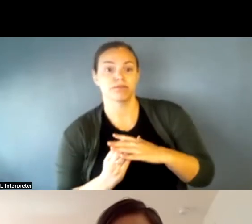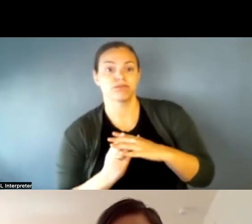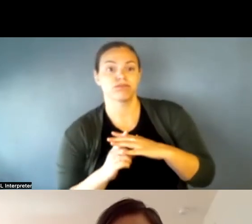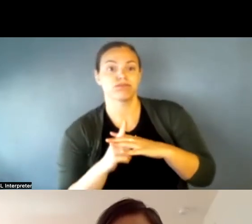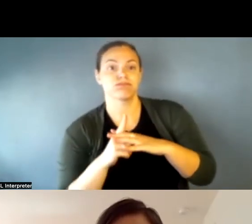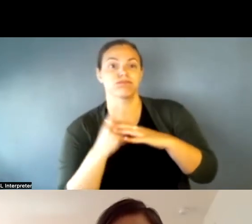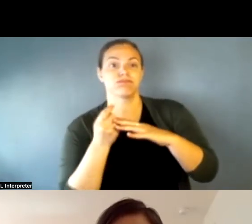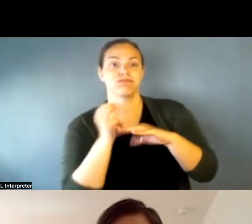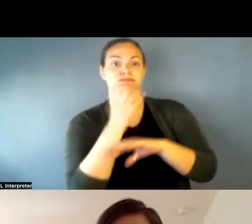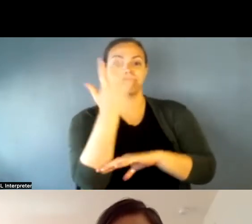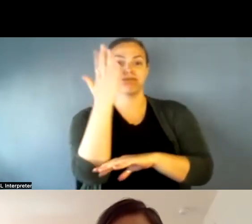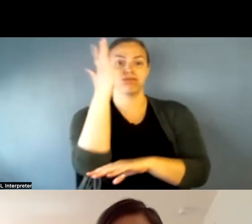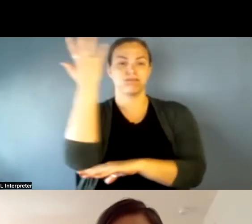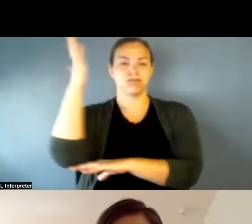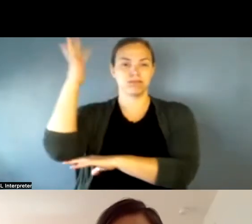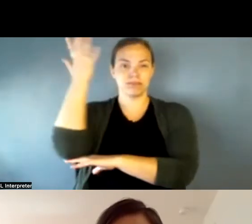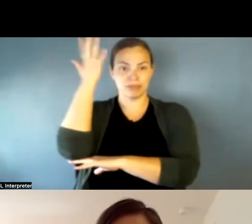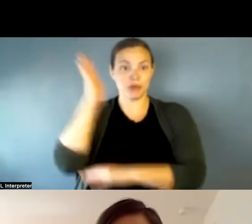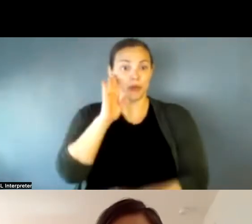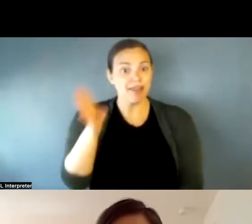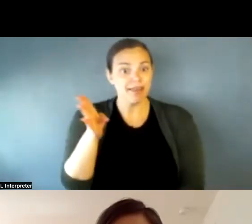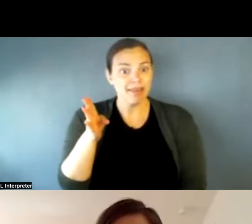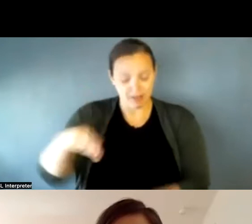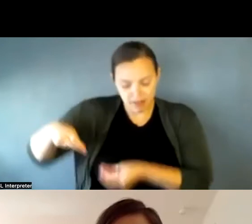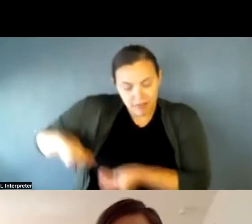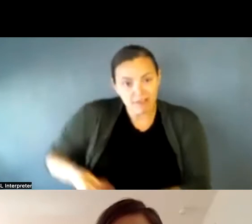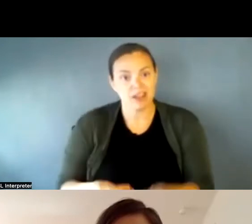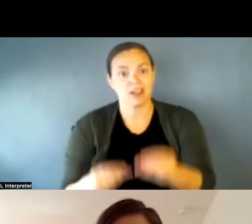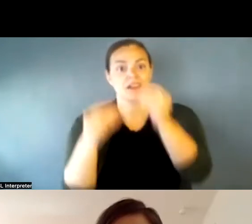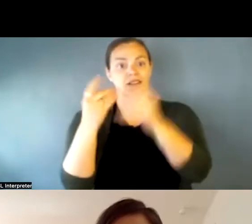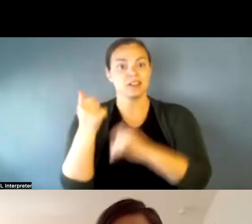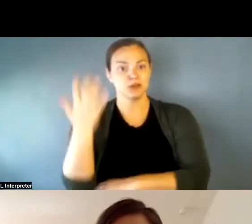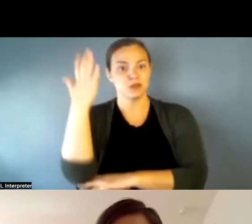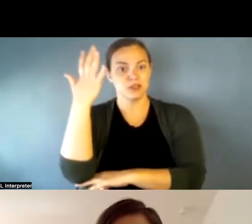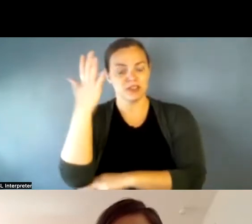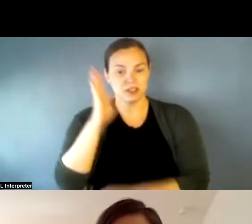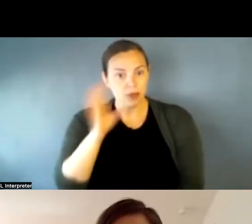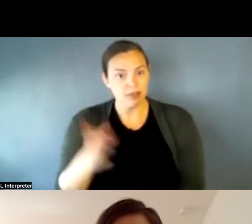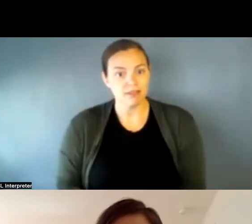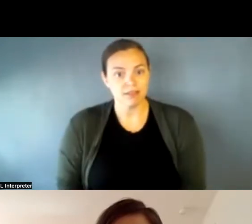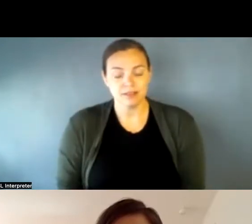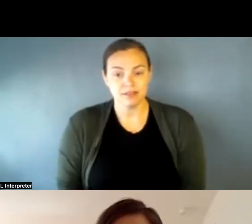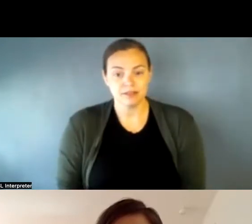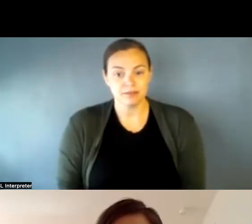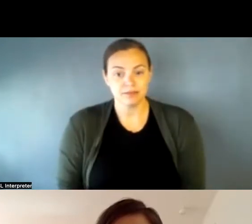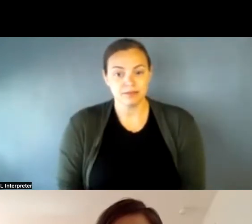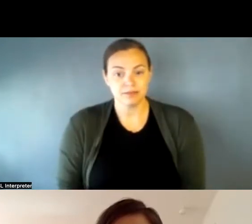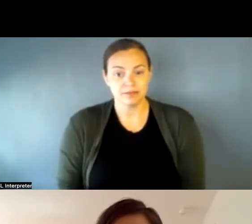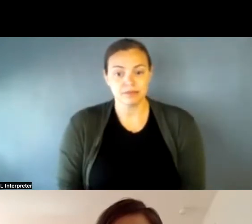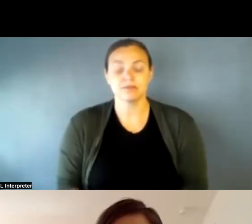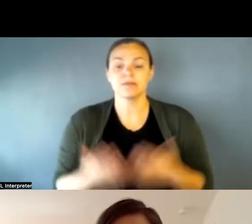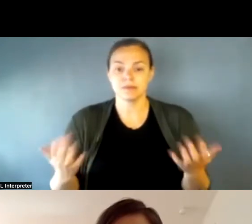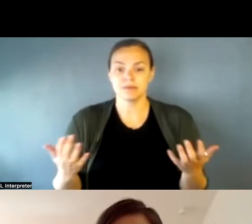the trees through the symbiotic relationship between fungi in the ground and the roots of the trees. And so this